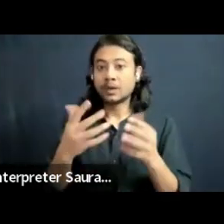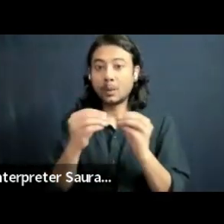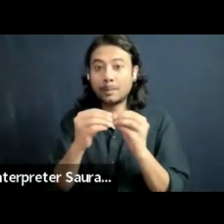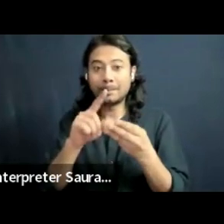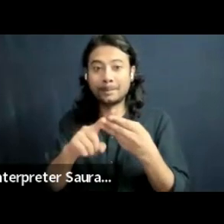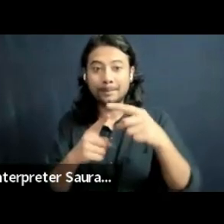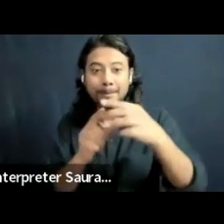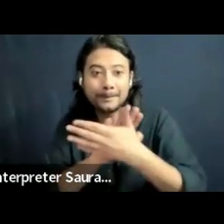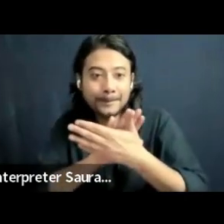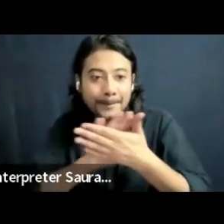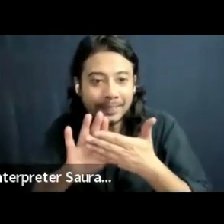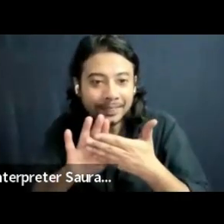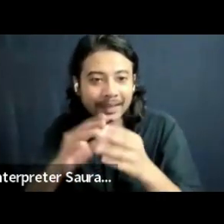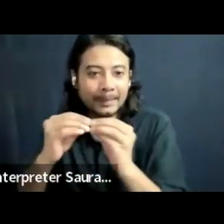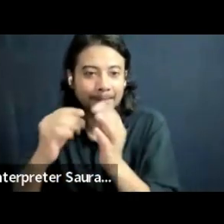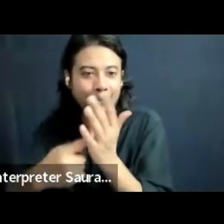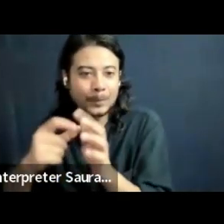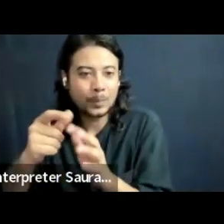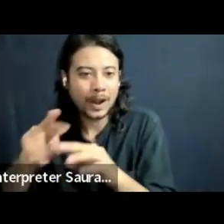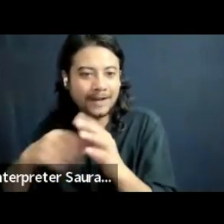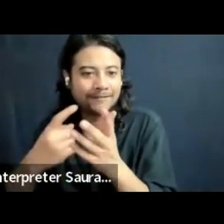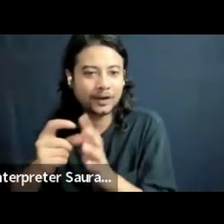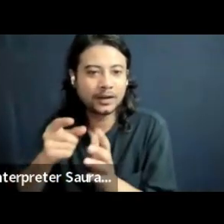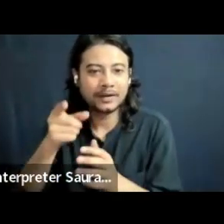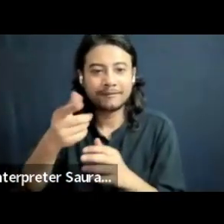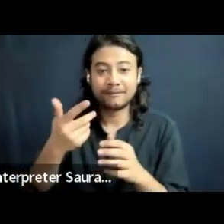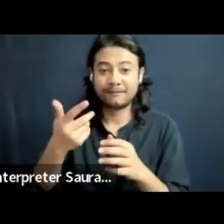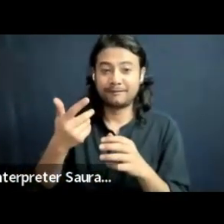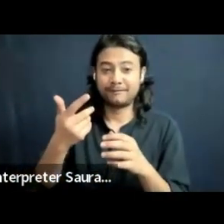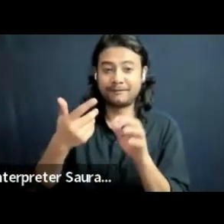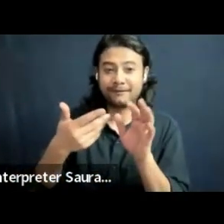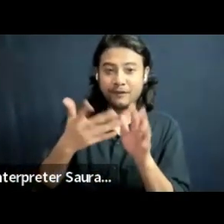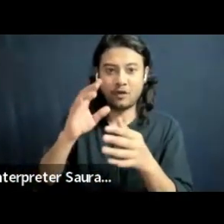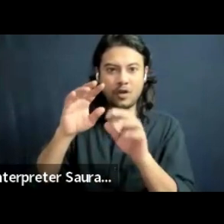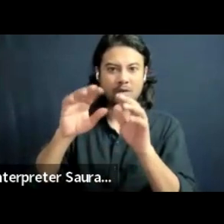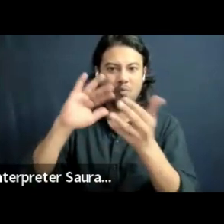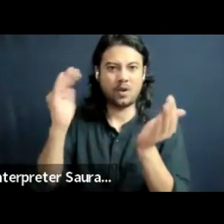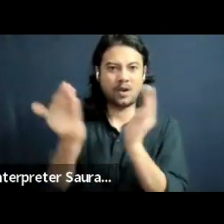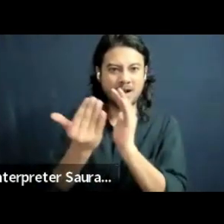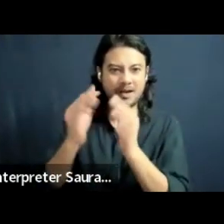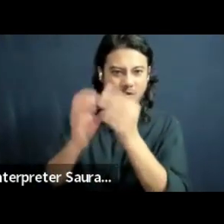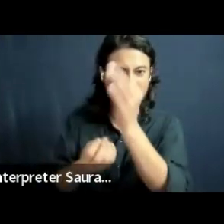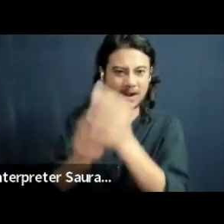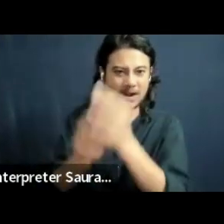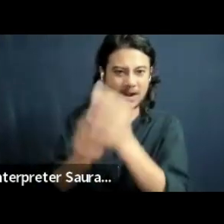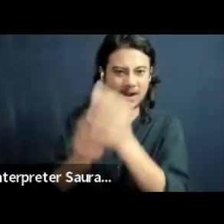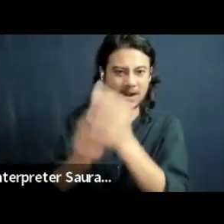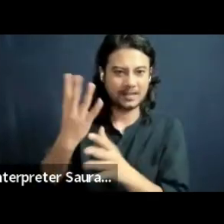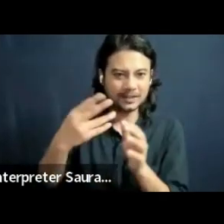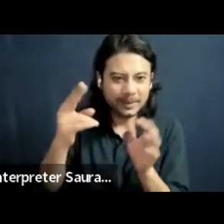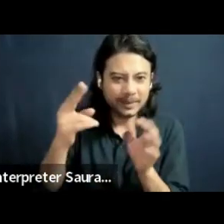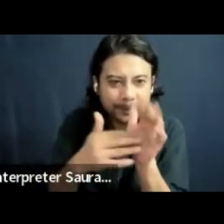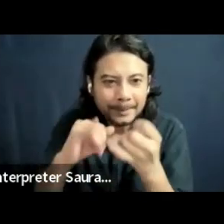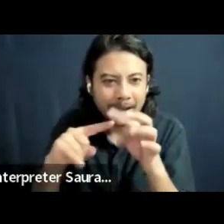senior technical associate there. And Miss Radhika Alkazi from Asta organization. She's a co-founder. Beth